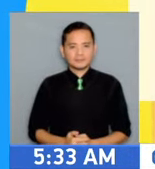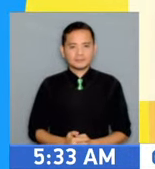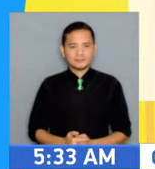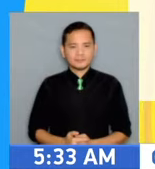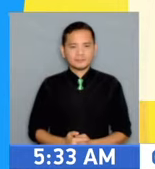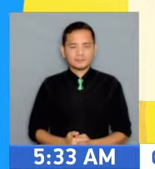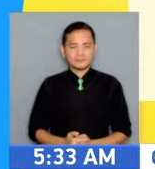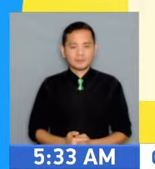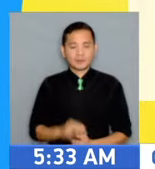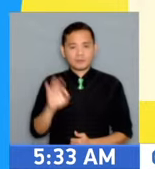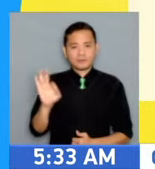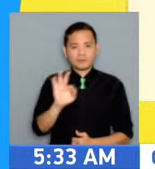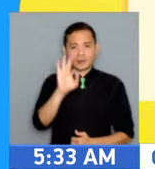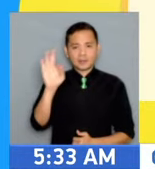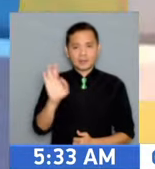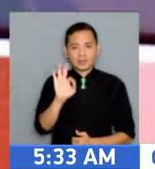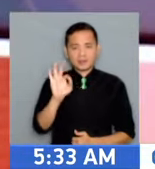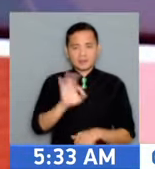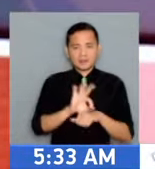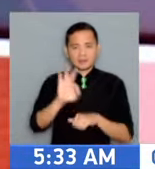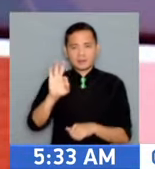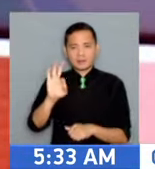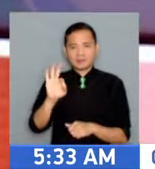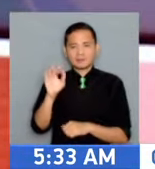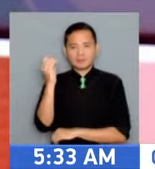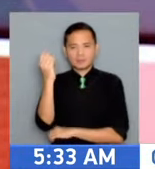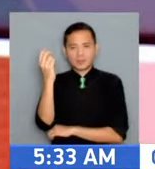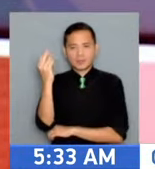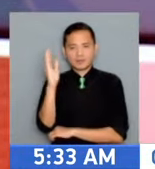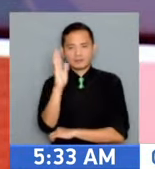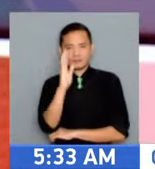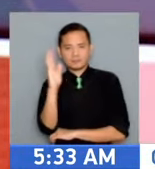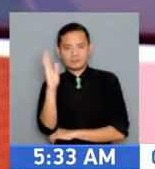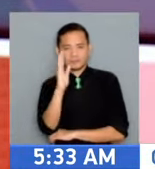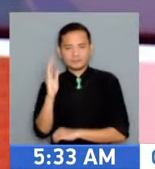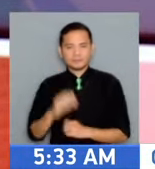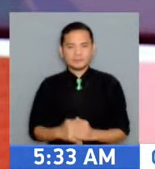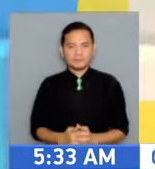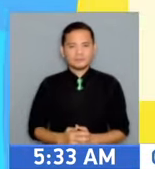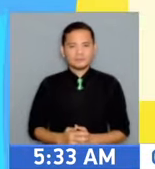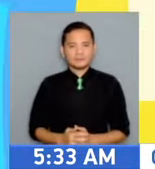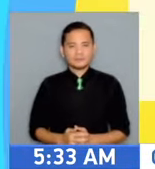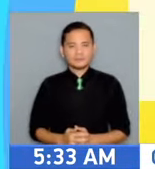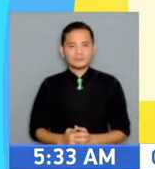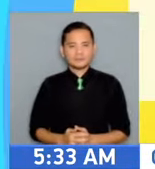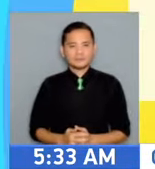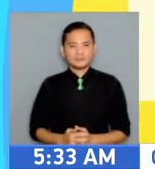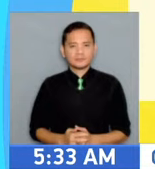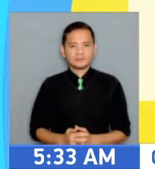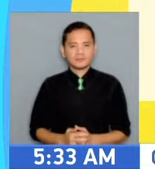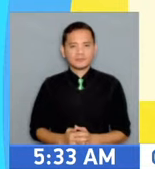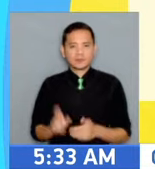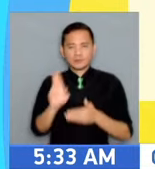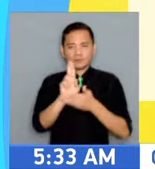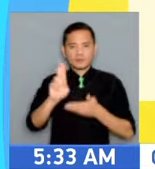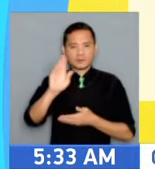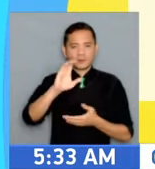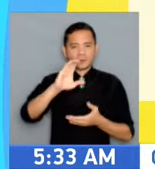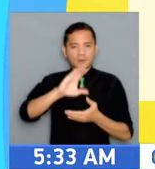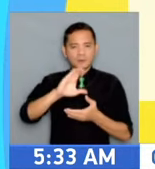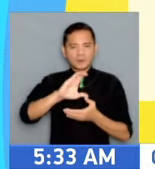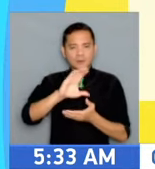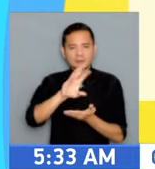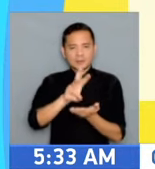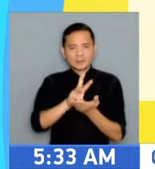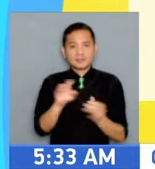kada Biyernes. Adjusted din ang schedule ng mga estudyante sa University of Caloocan City hanggang April 14.